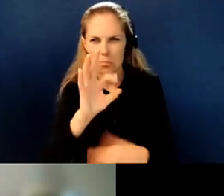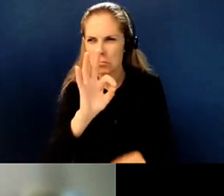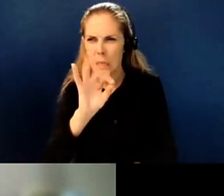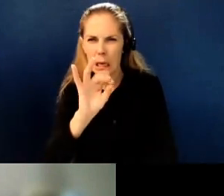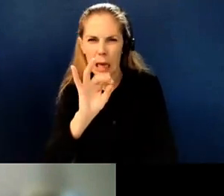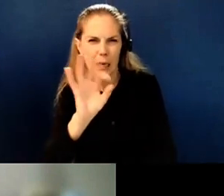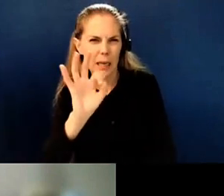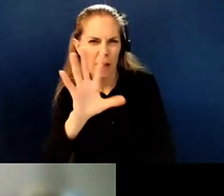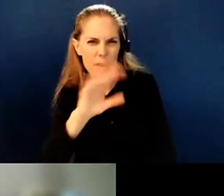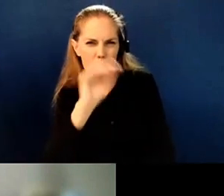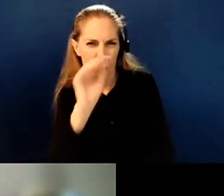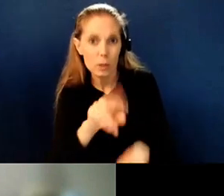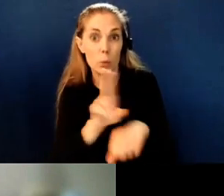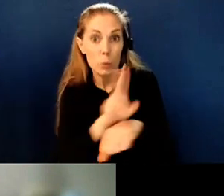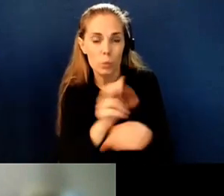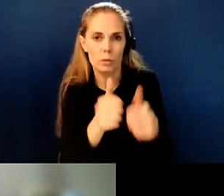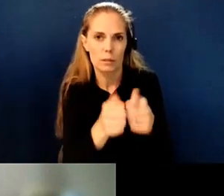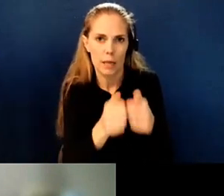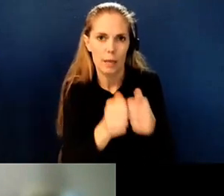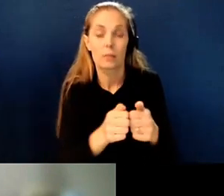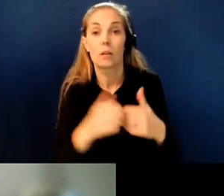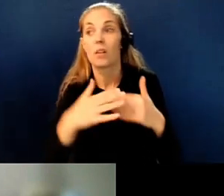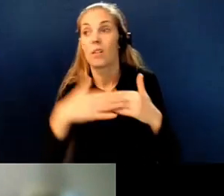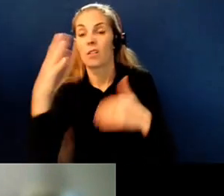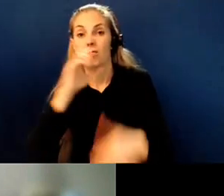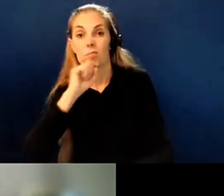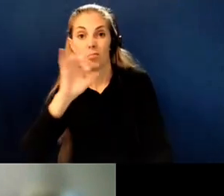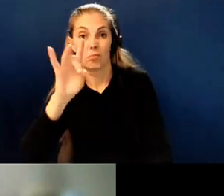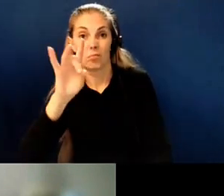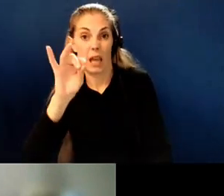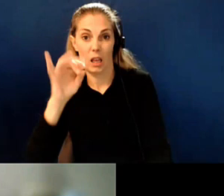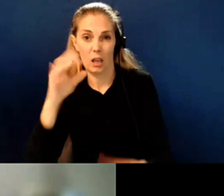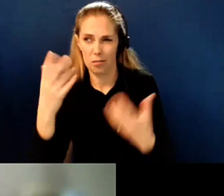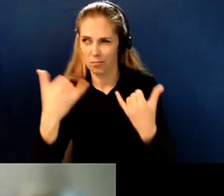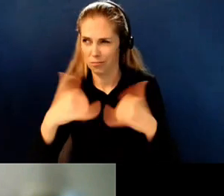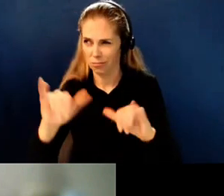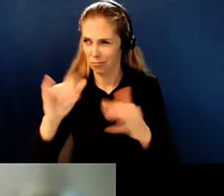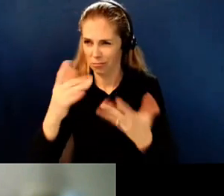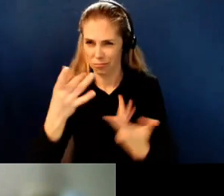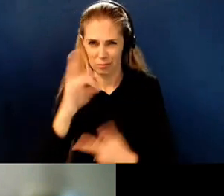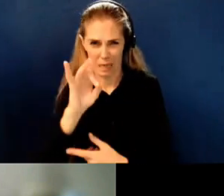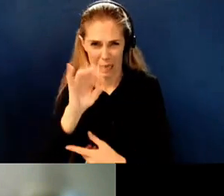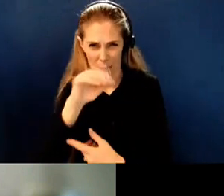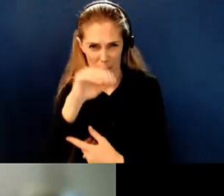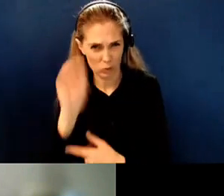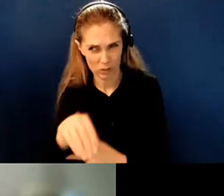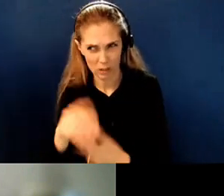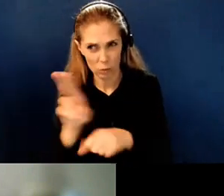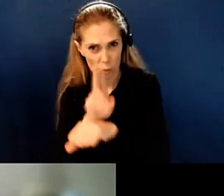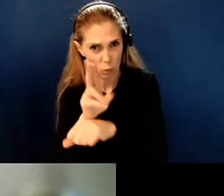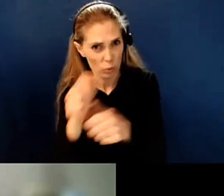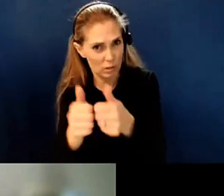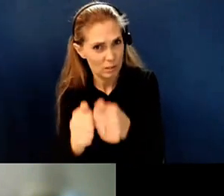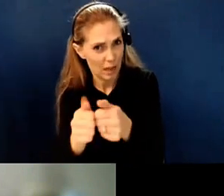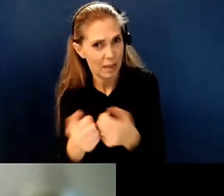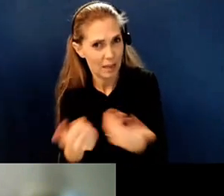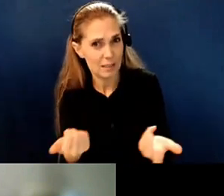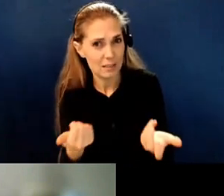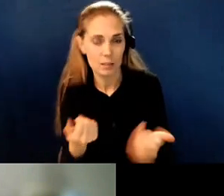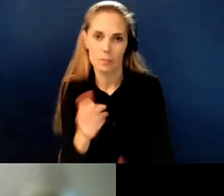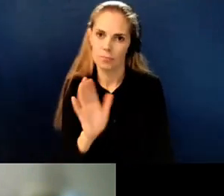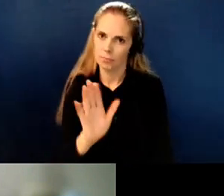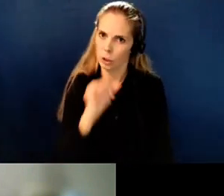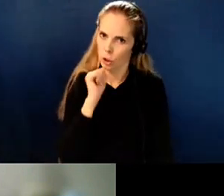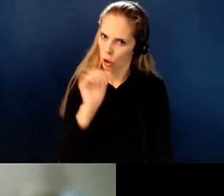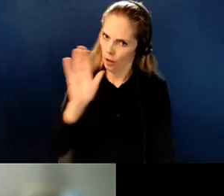mean, octogenarians aren't texting because they would prefer to text, but as Jane said, they know that the only way that they can reach their